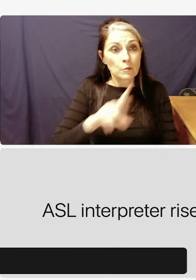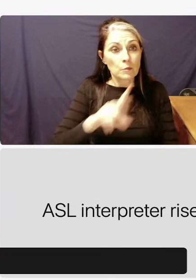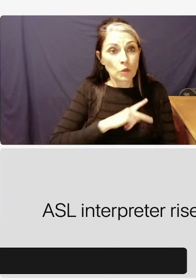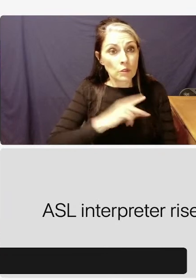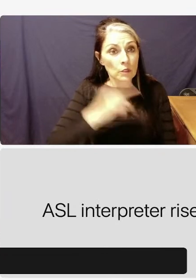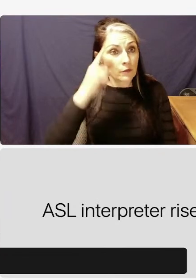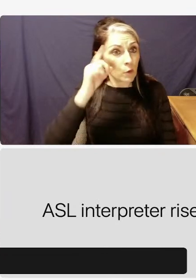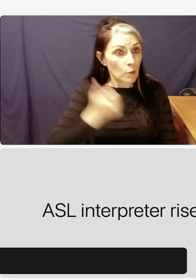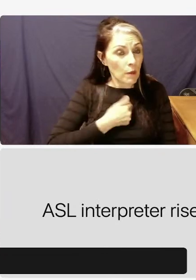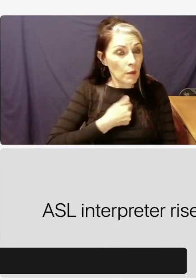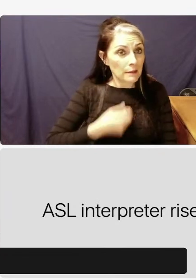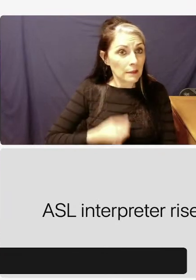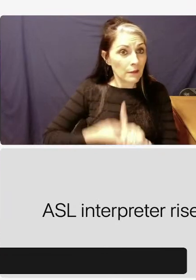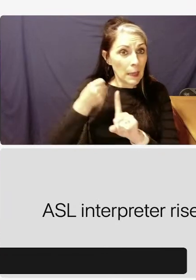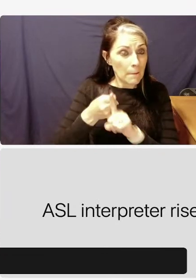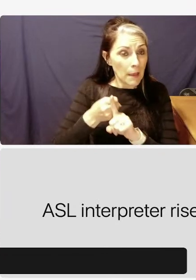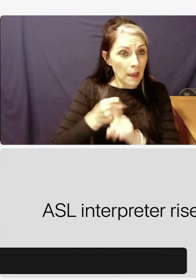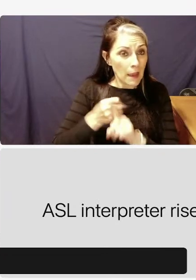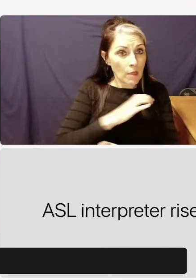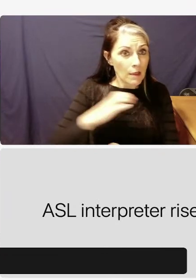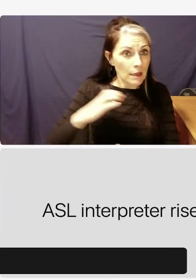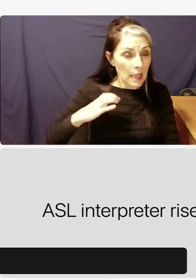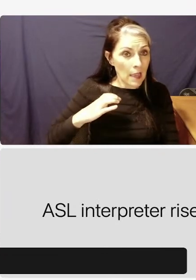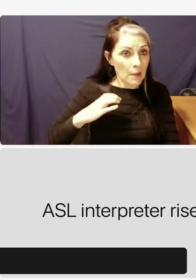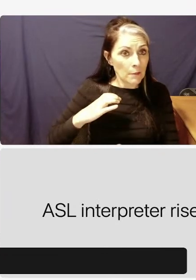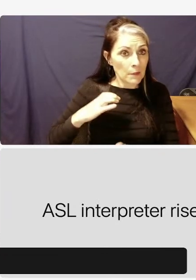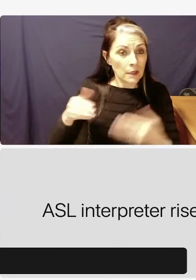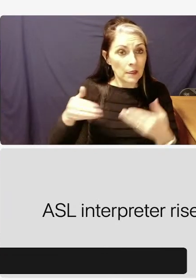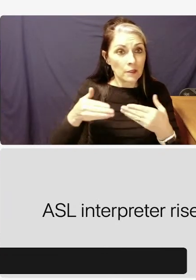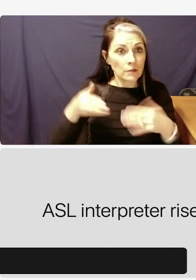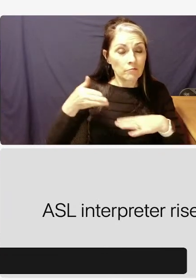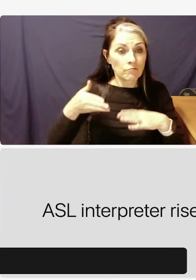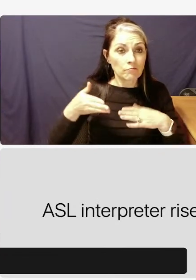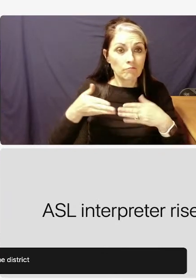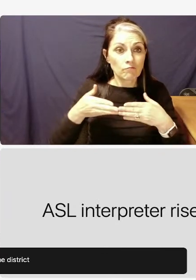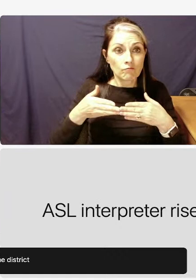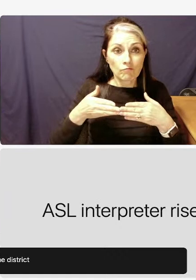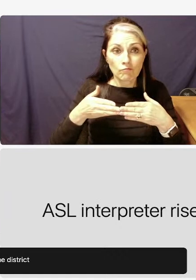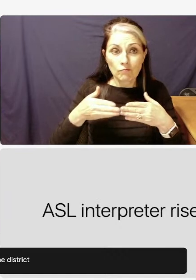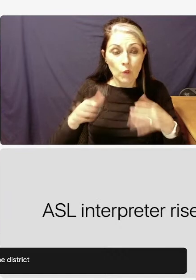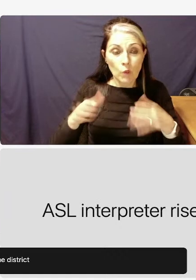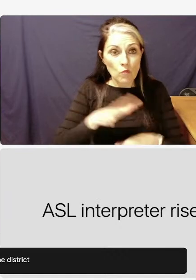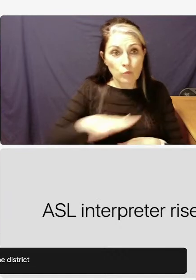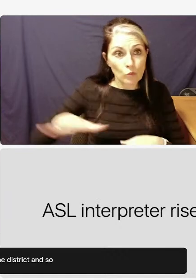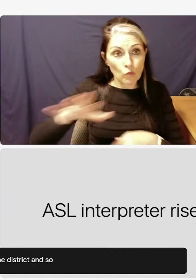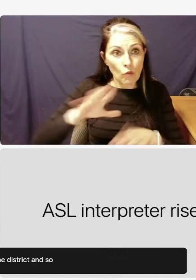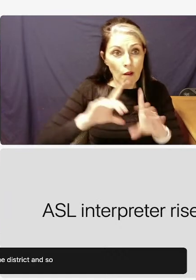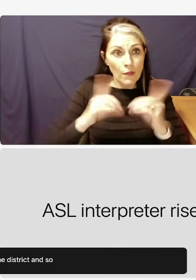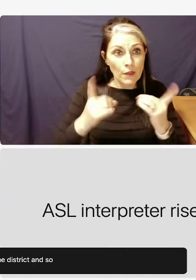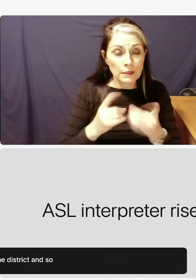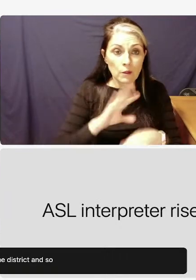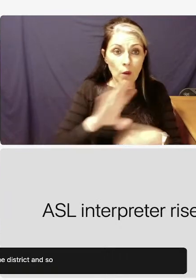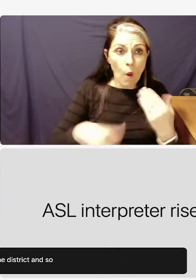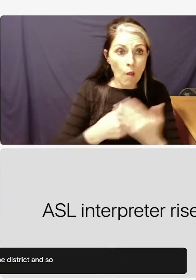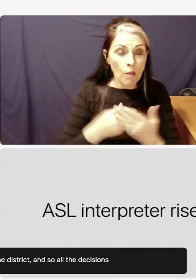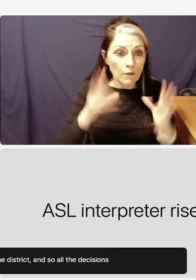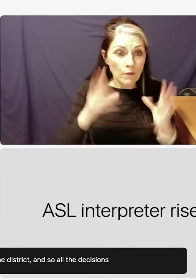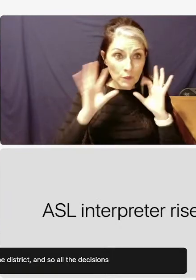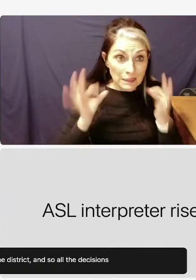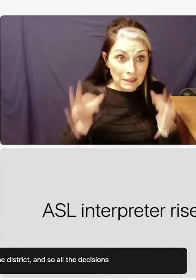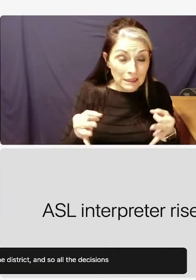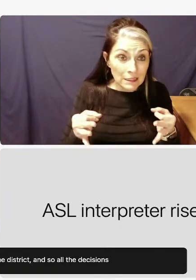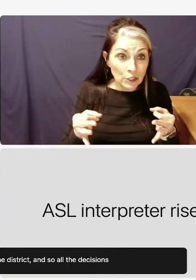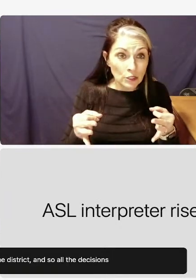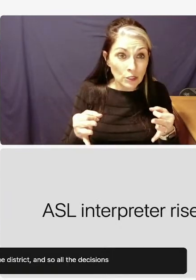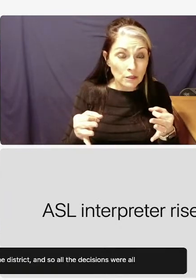me impact on the cabinet and across the district and so uh all of your decisions uh